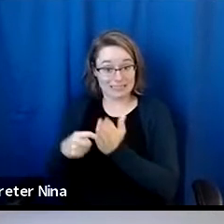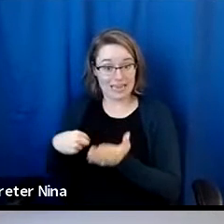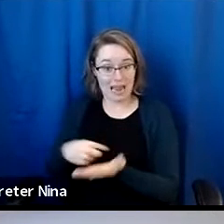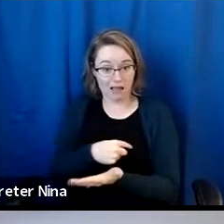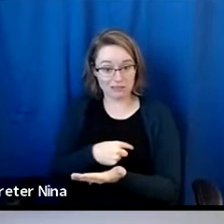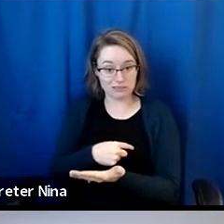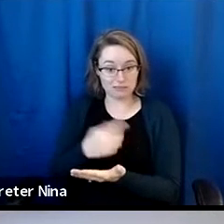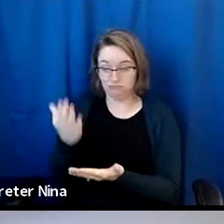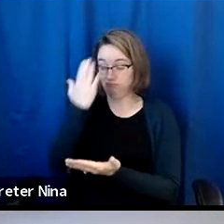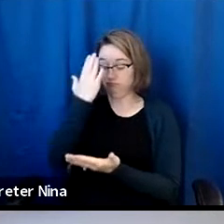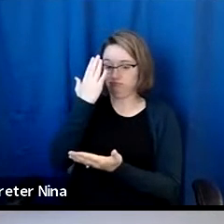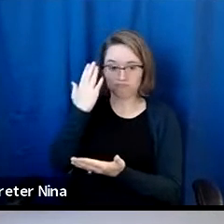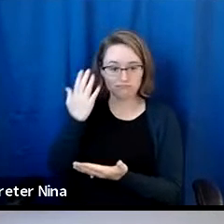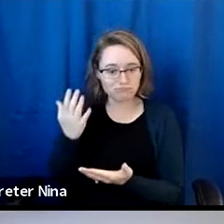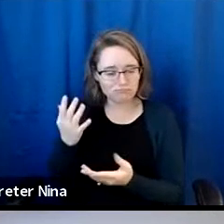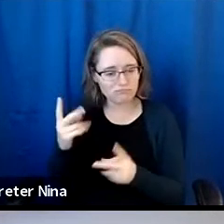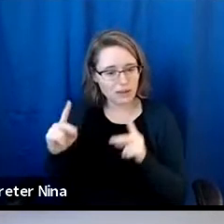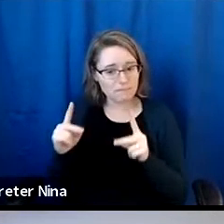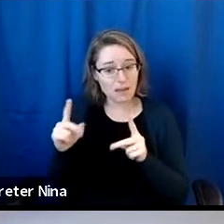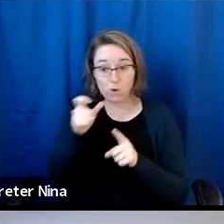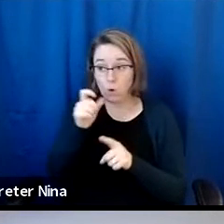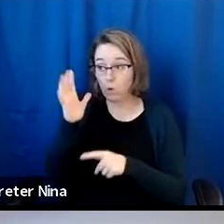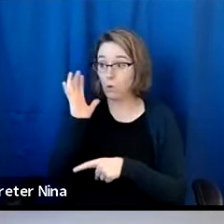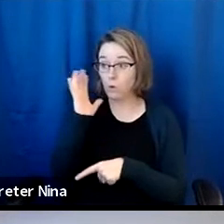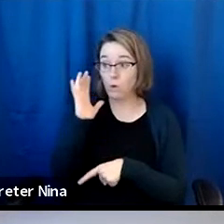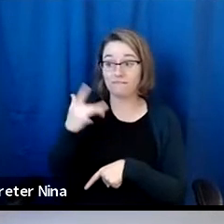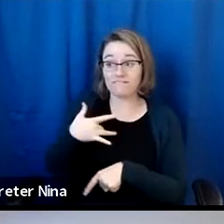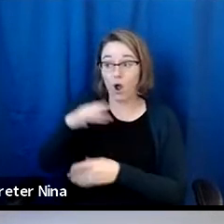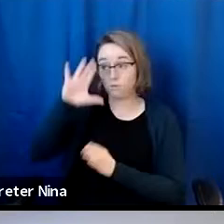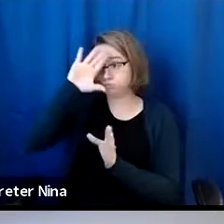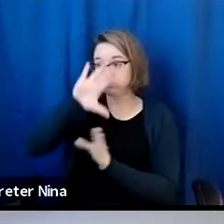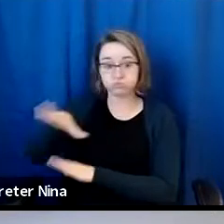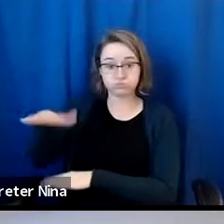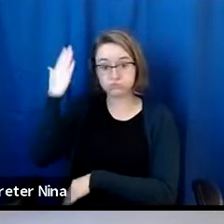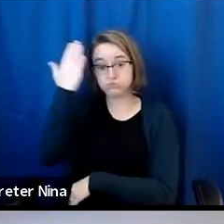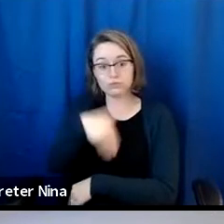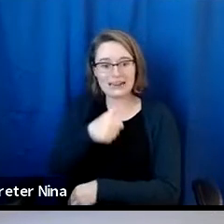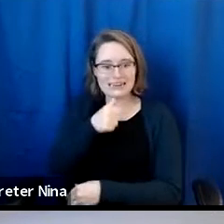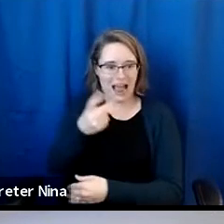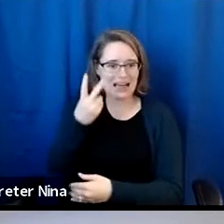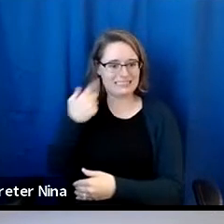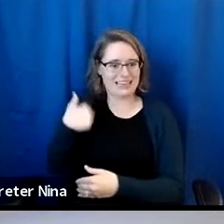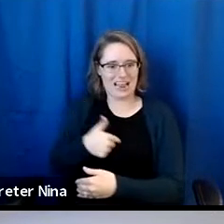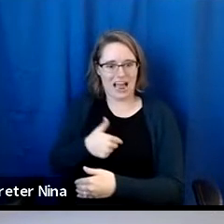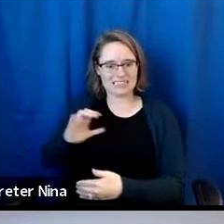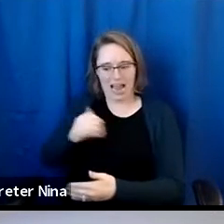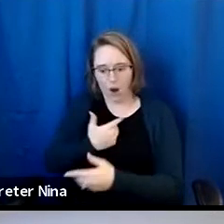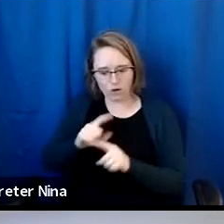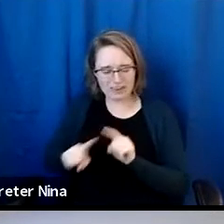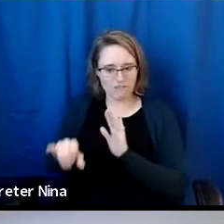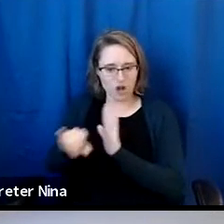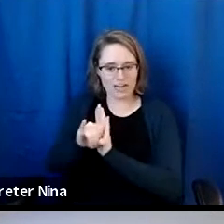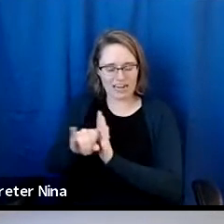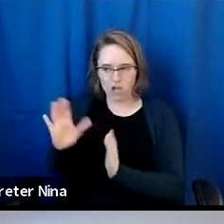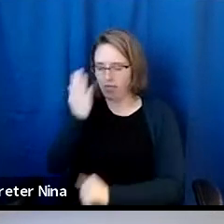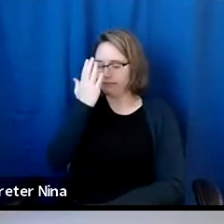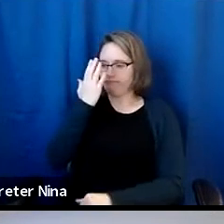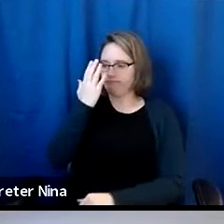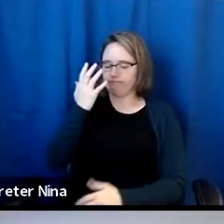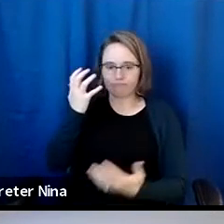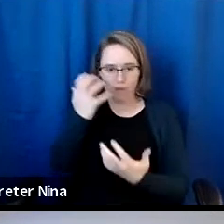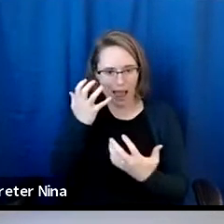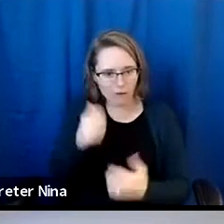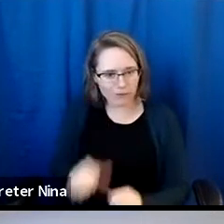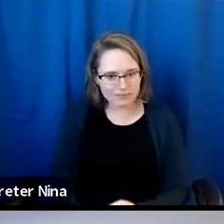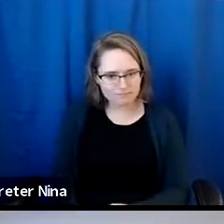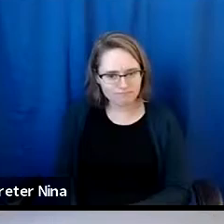of a sudden, people who wanted to like not see us in those very different identities are now going, oh, wow,